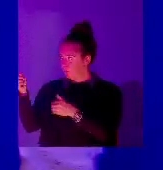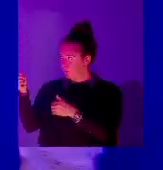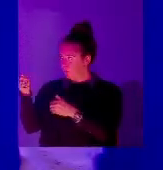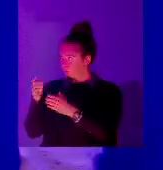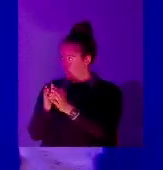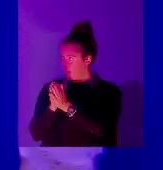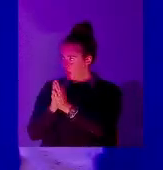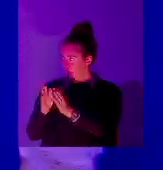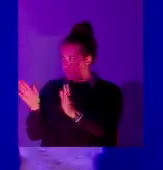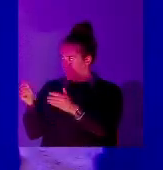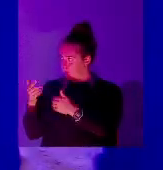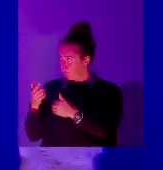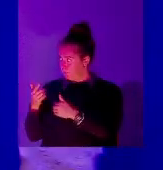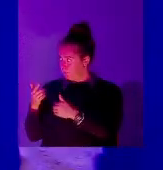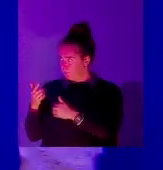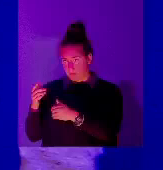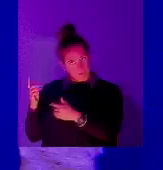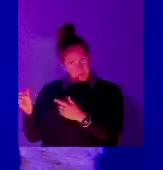Next.